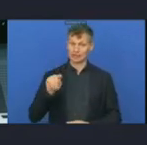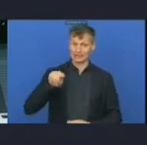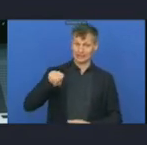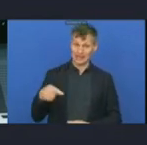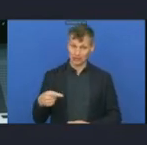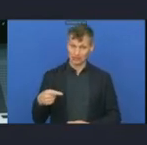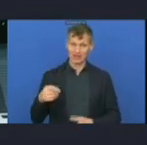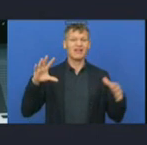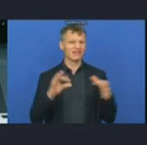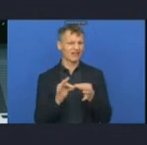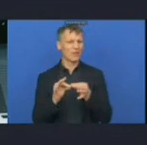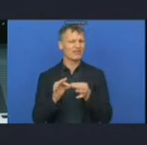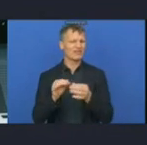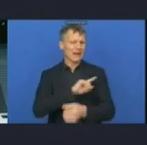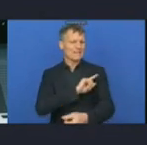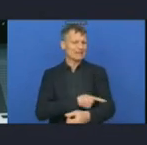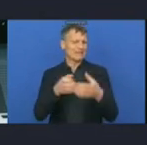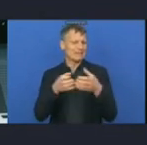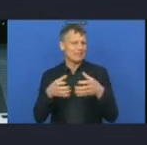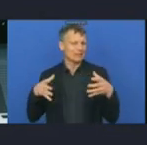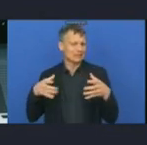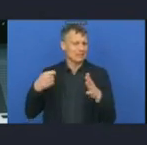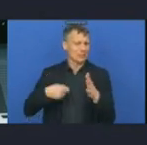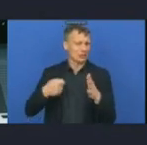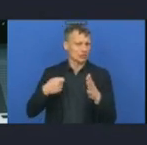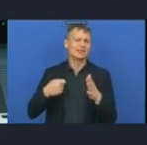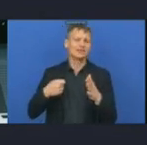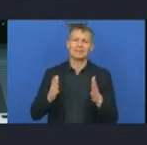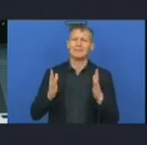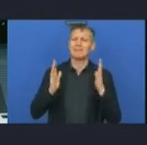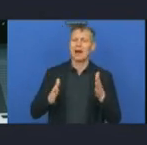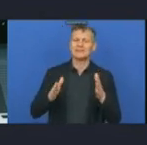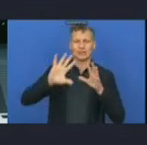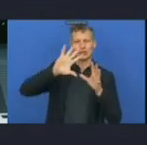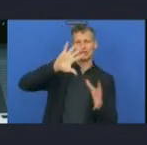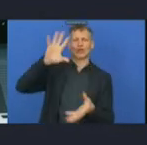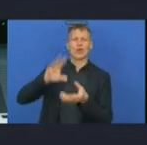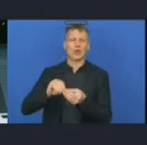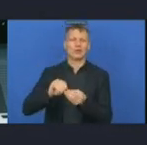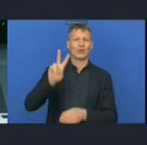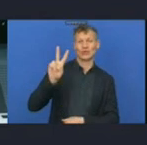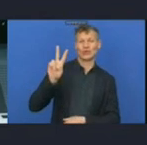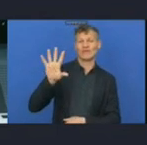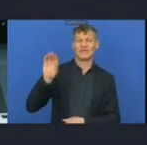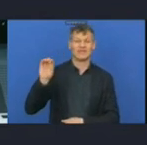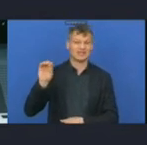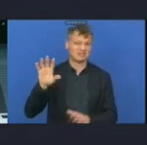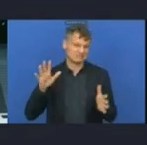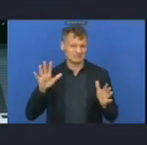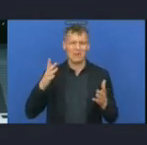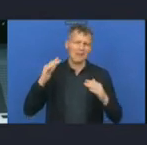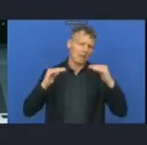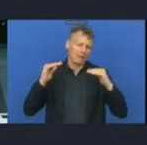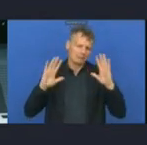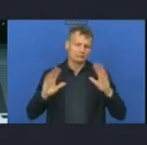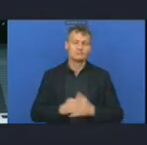project, in this case, yeah, the total cost of the project must be 250. This is more or less or something. For